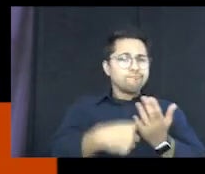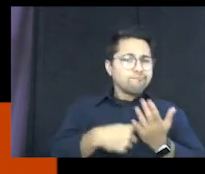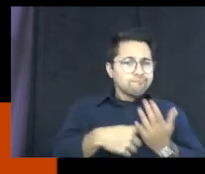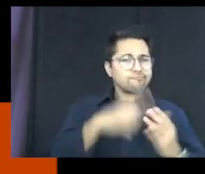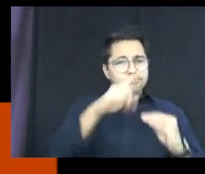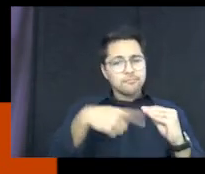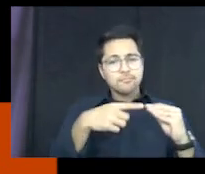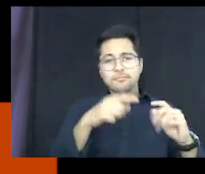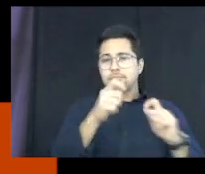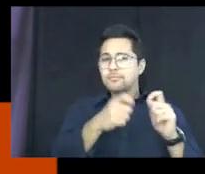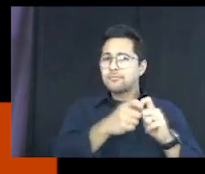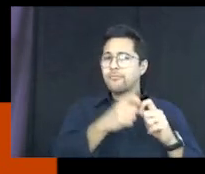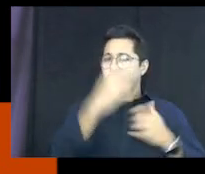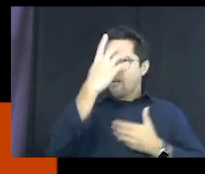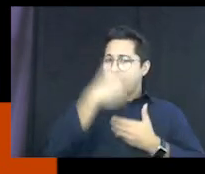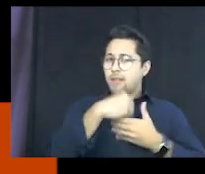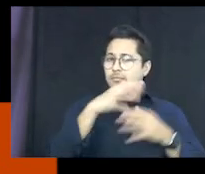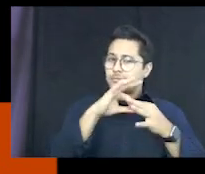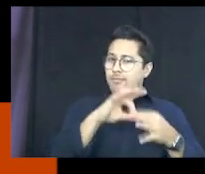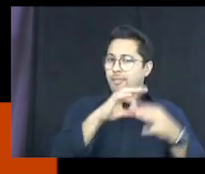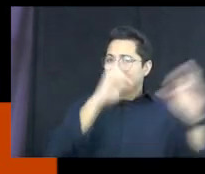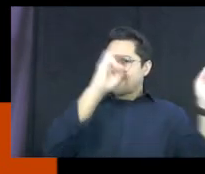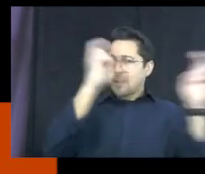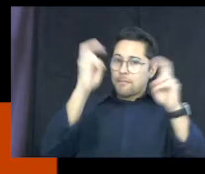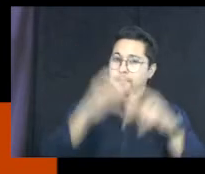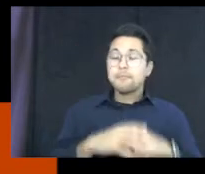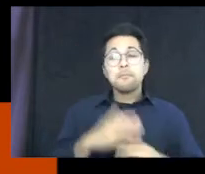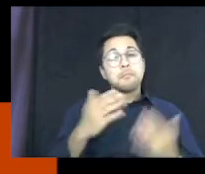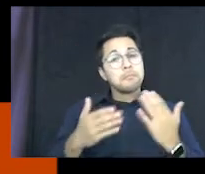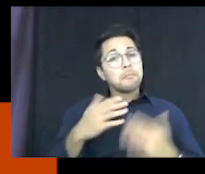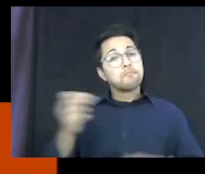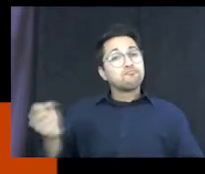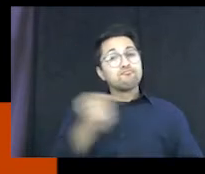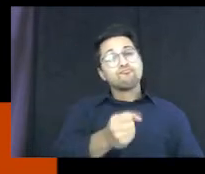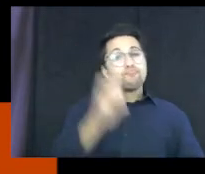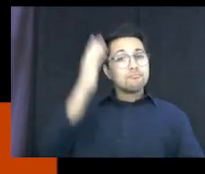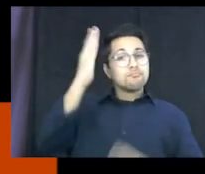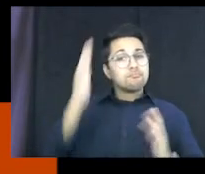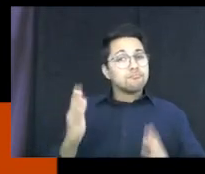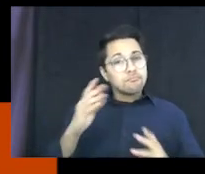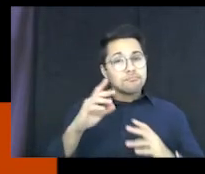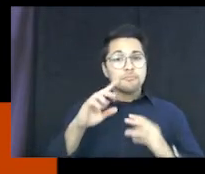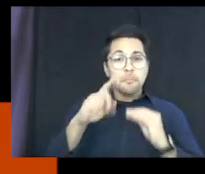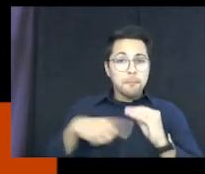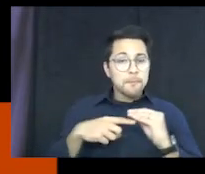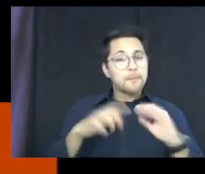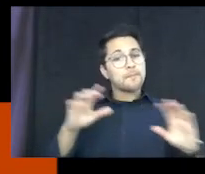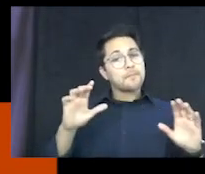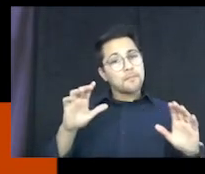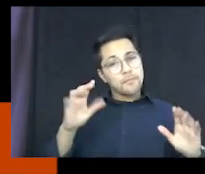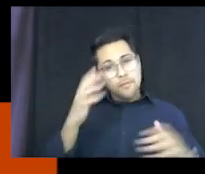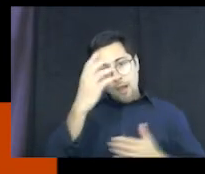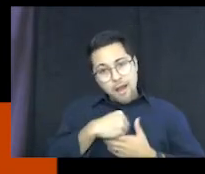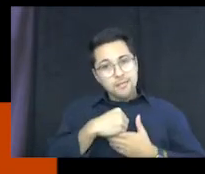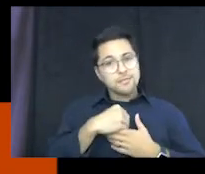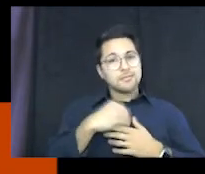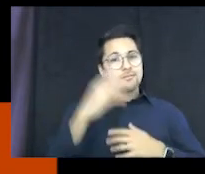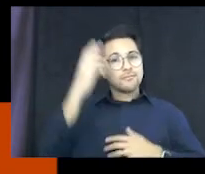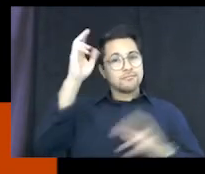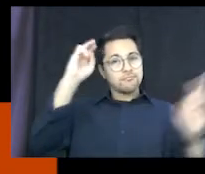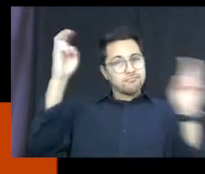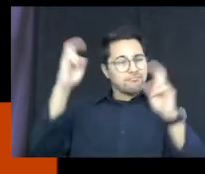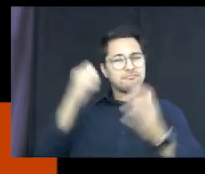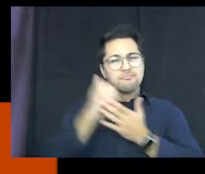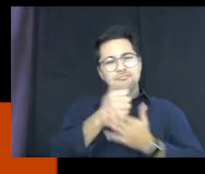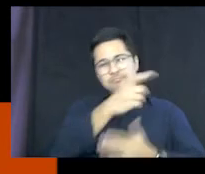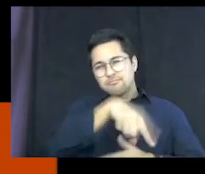specific autism-related topics and or bringing in speakers about autism-related topics to help their members feel